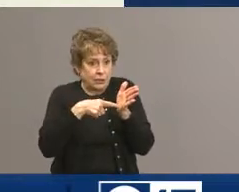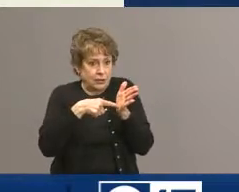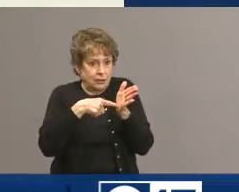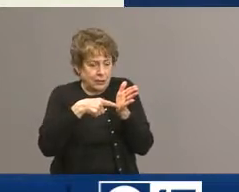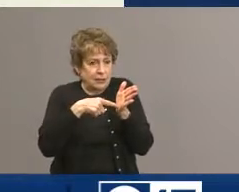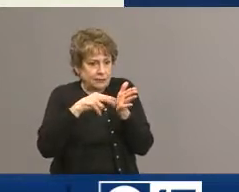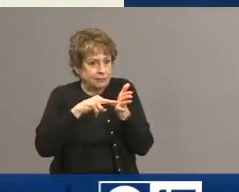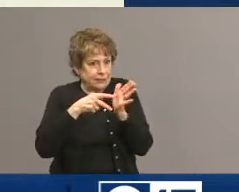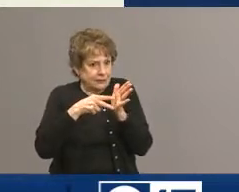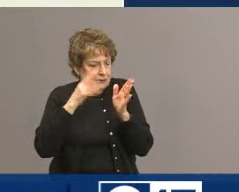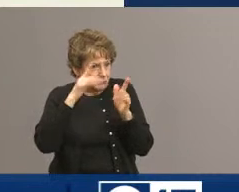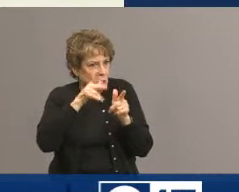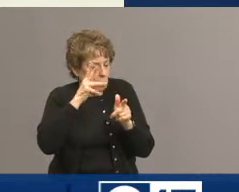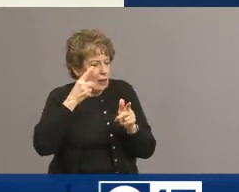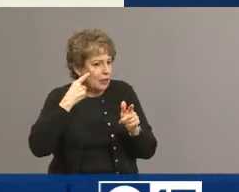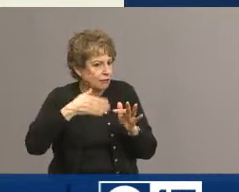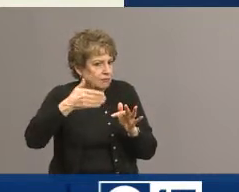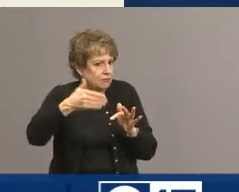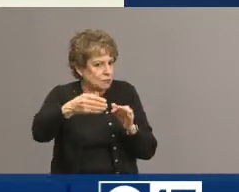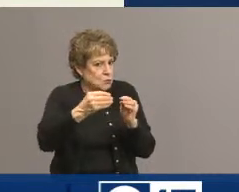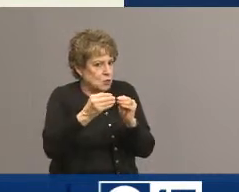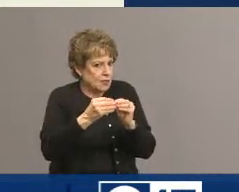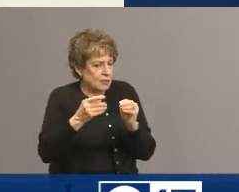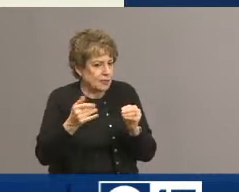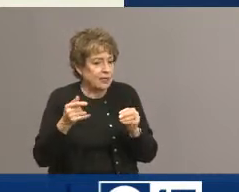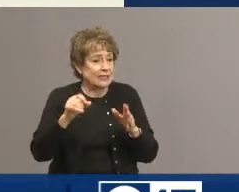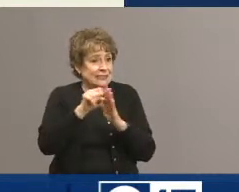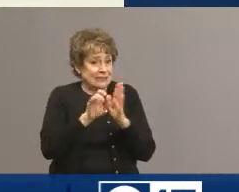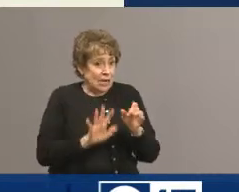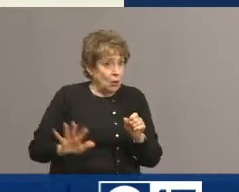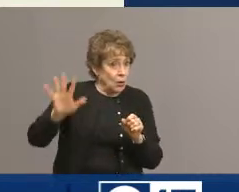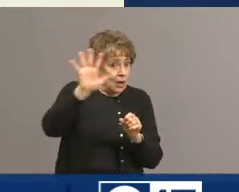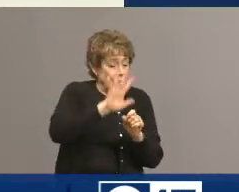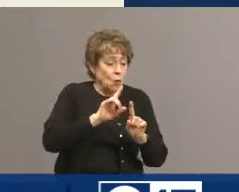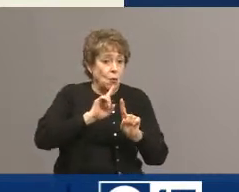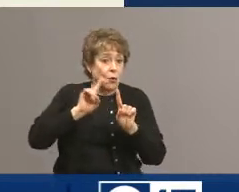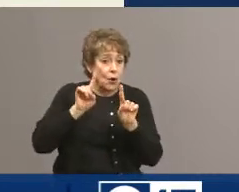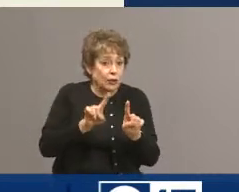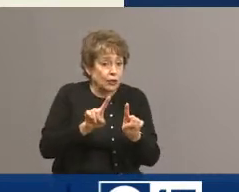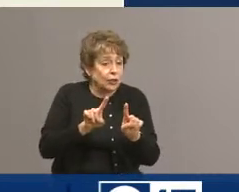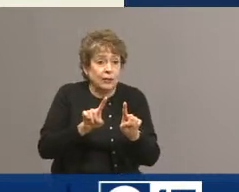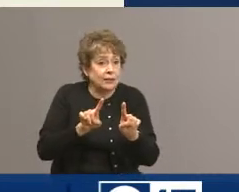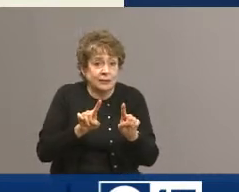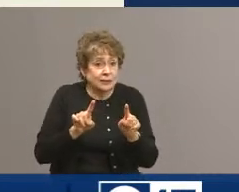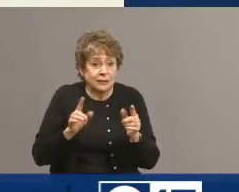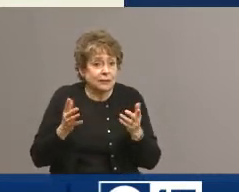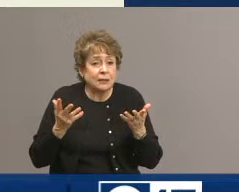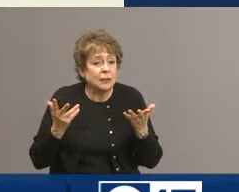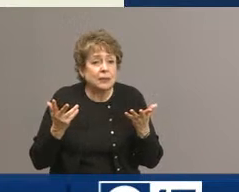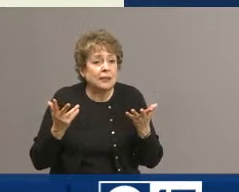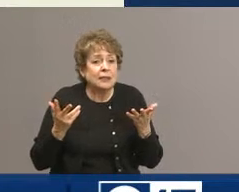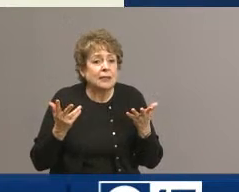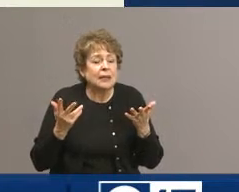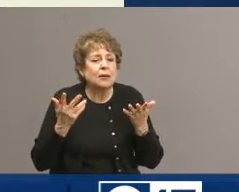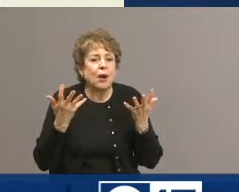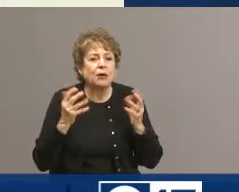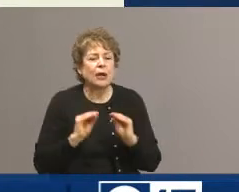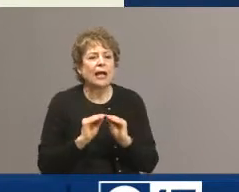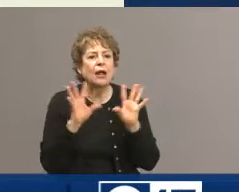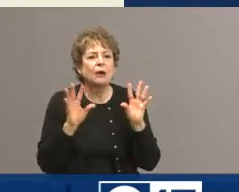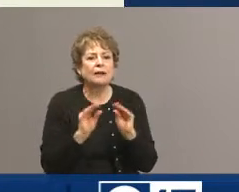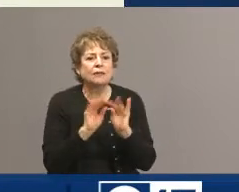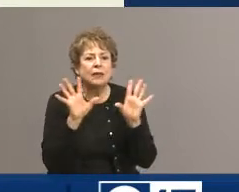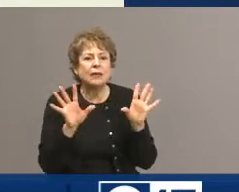have clarity on how things roll out. With what we're learning about the virus and